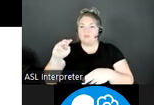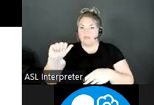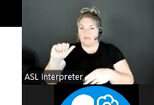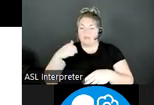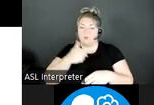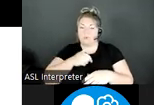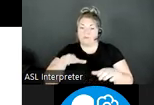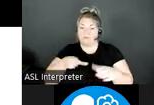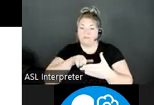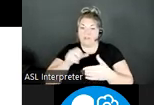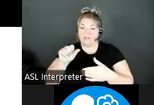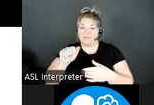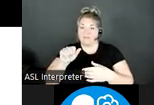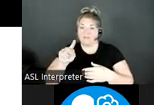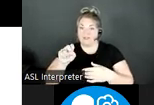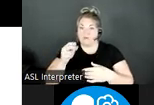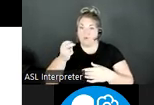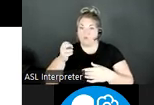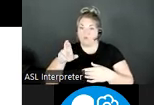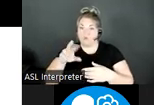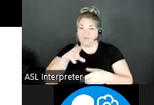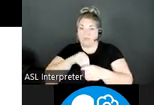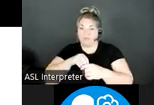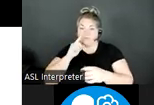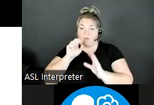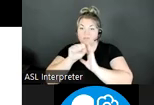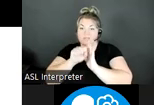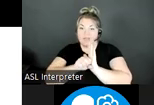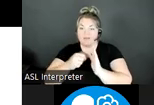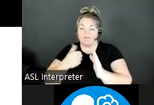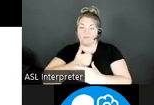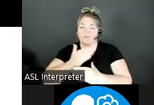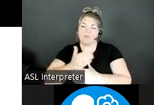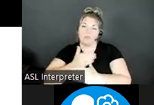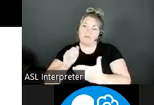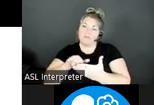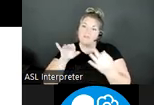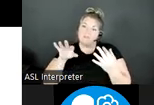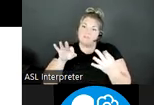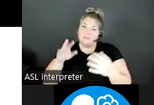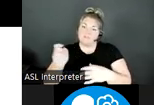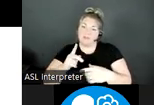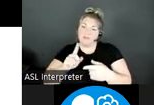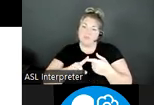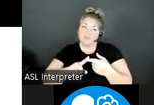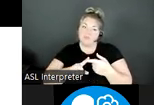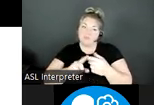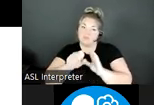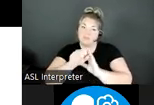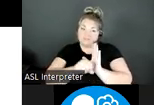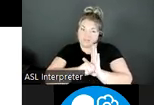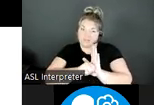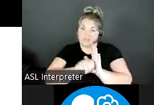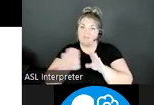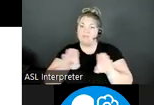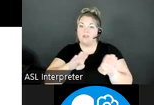did that stakeholder engagement for the state, and then we shared that feedback back to the state